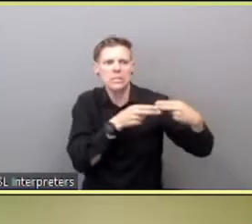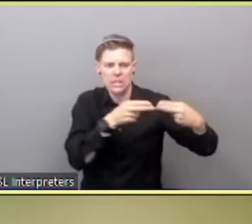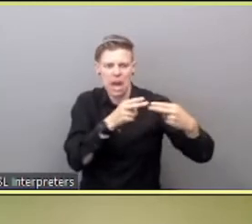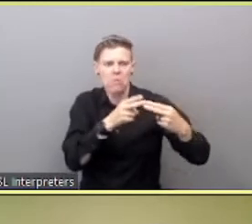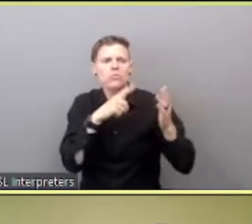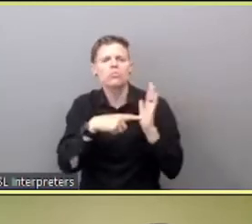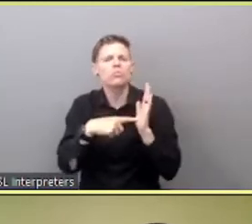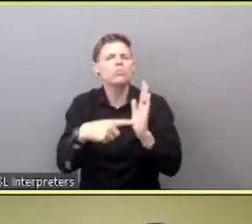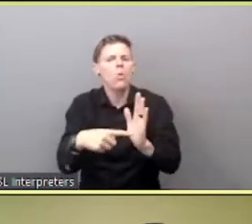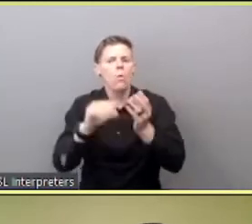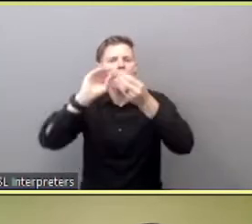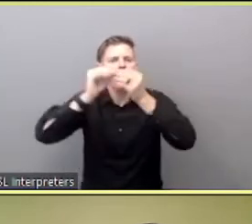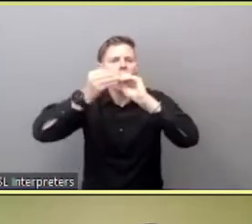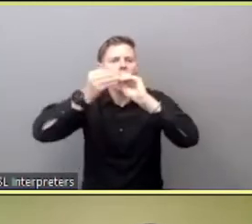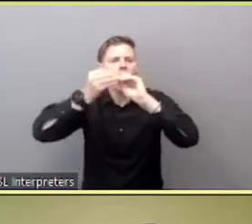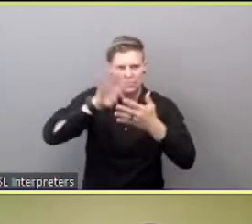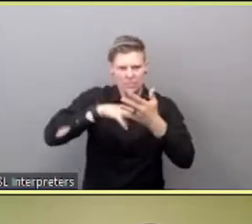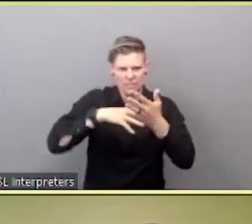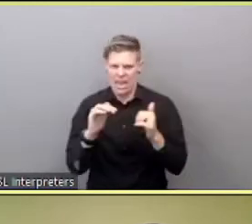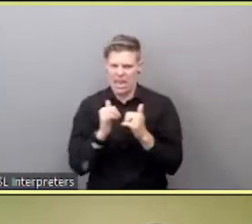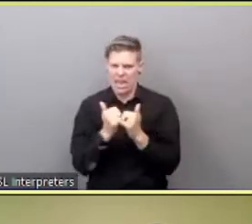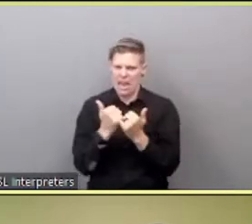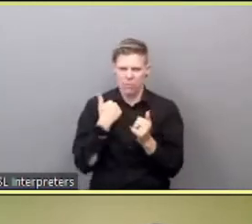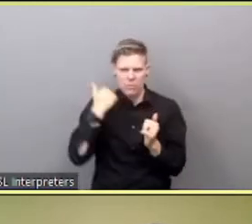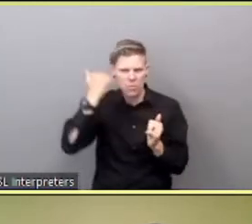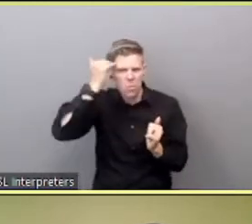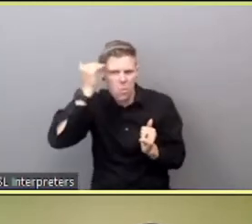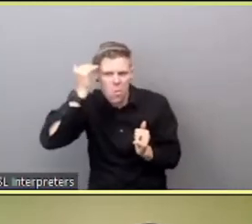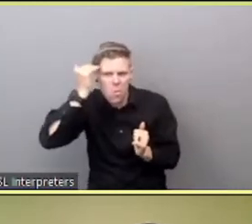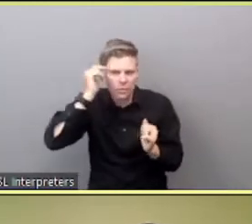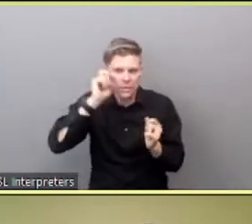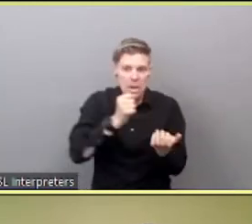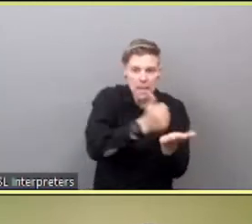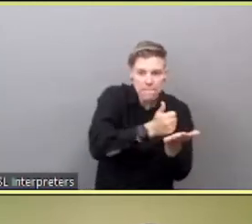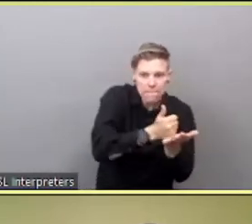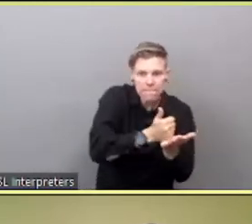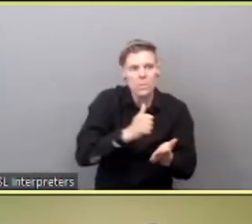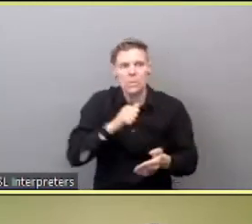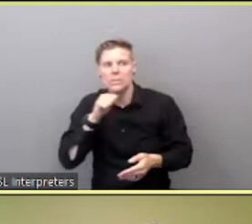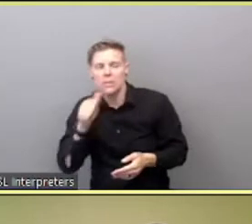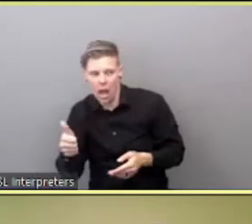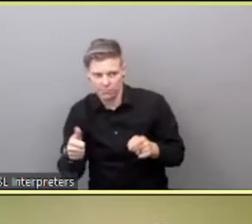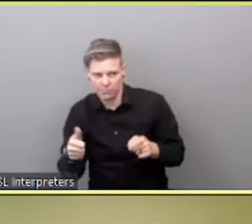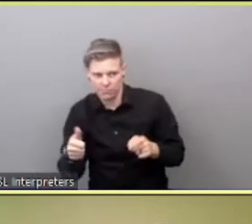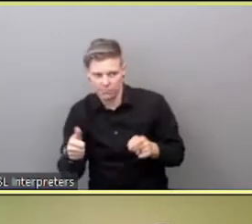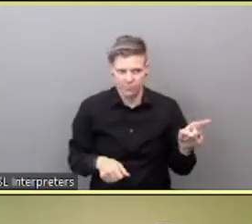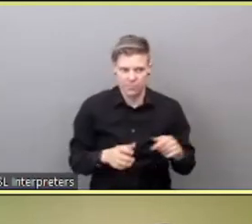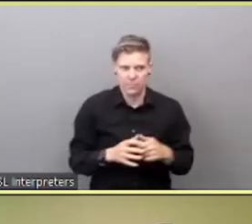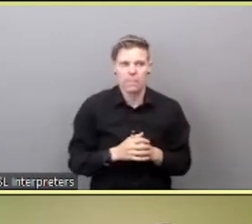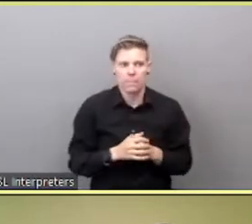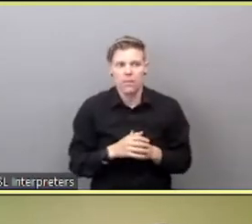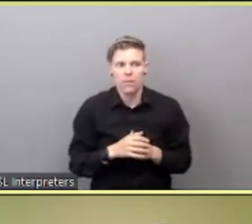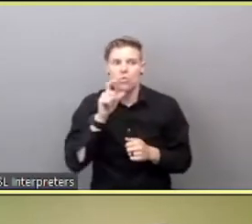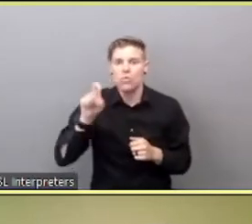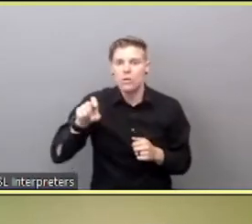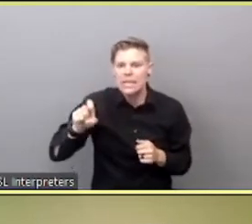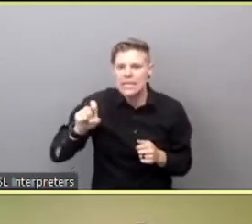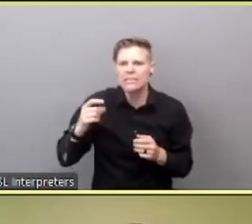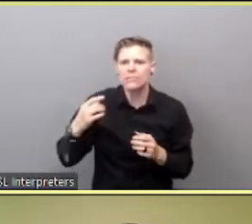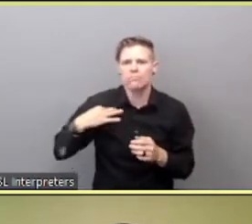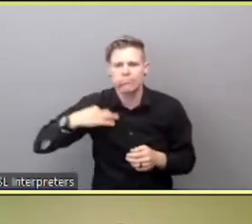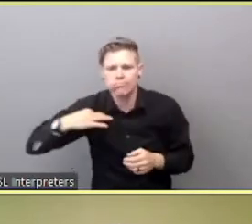for us at the department, specifically in the area of employment and reemployment services and priorities. As you'll see